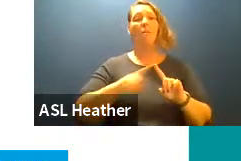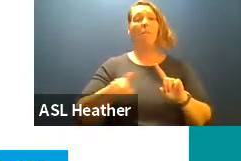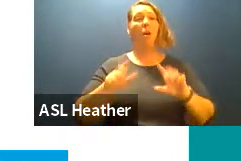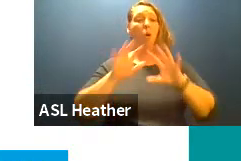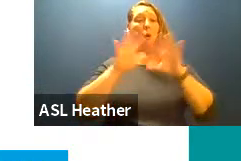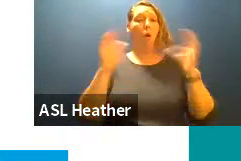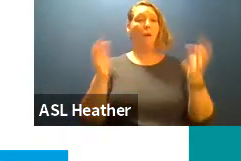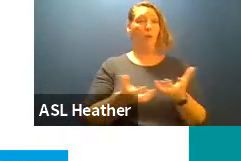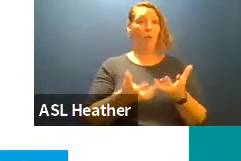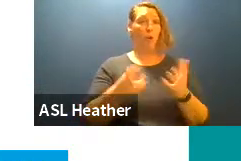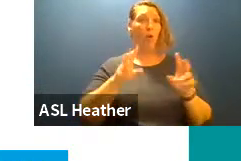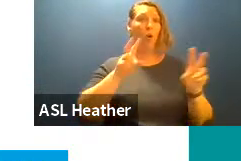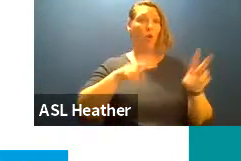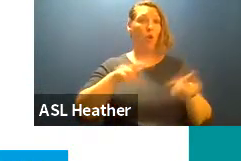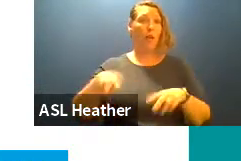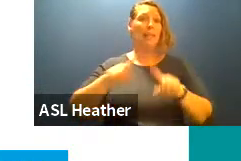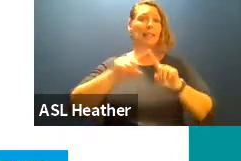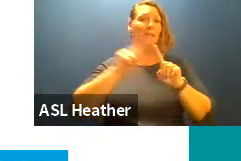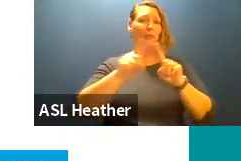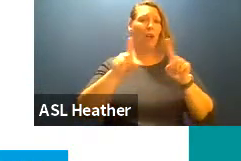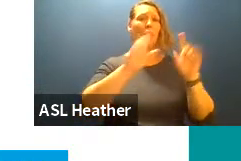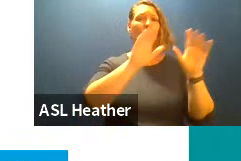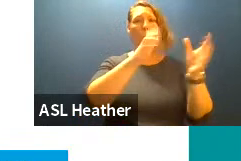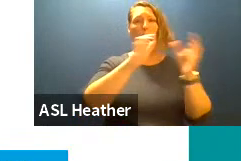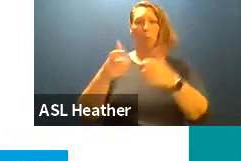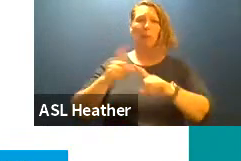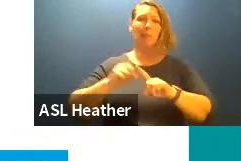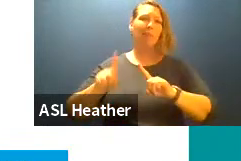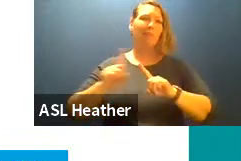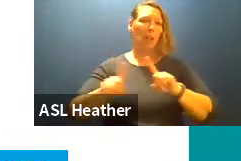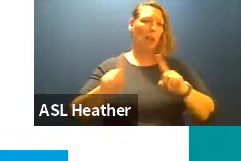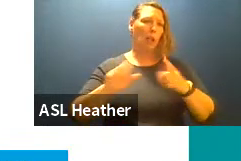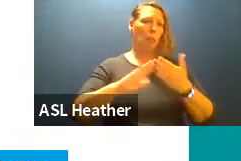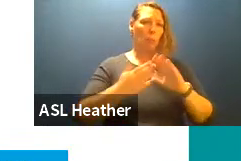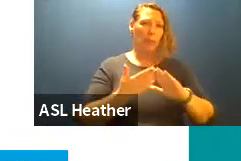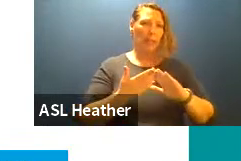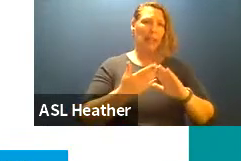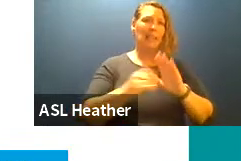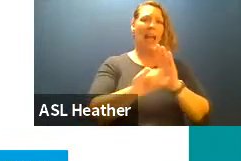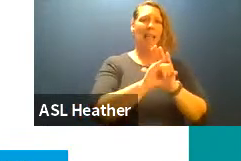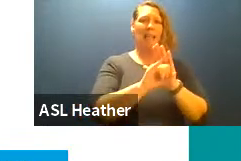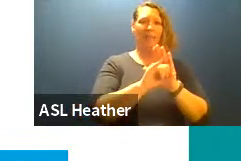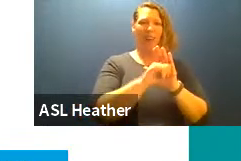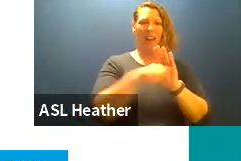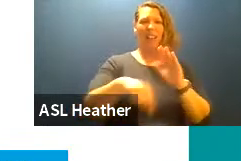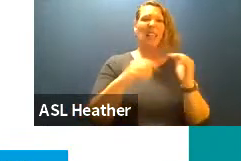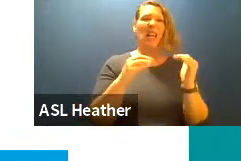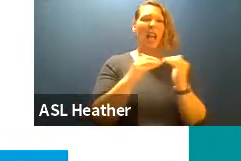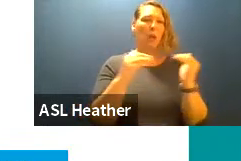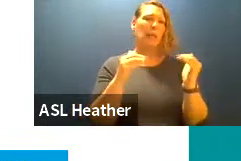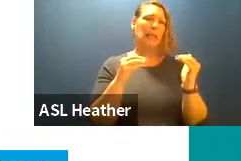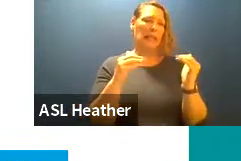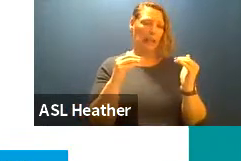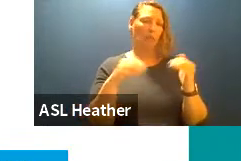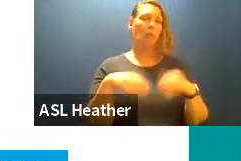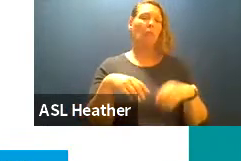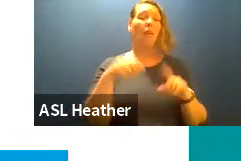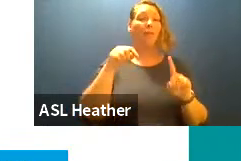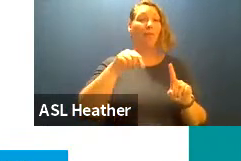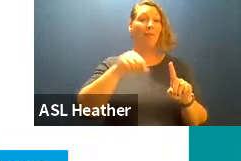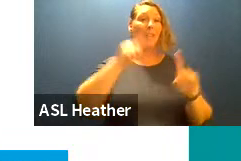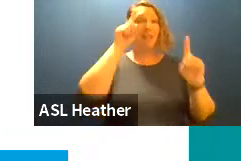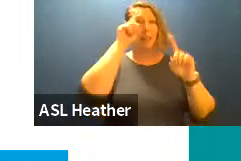overview, looking at our different groups, our different communities that we identified in our equity definition, this is the